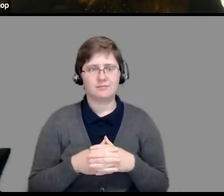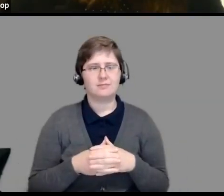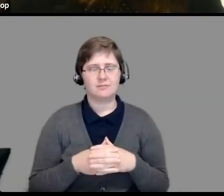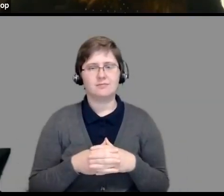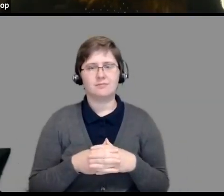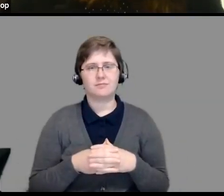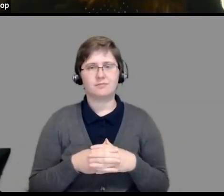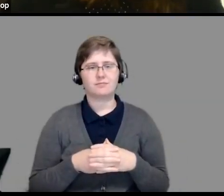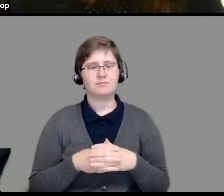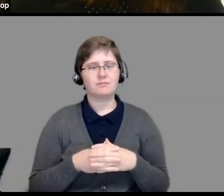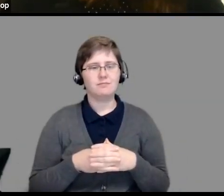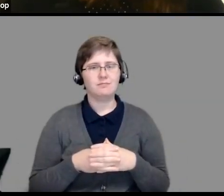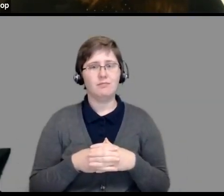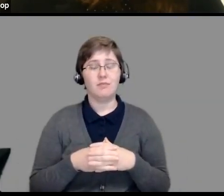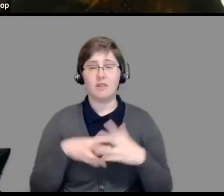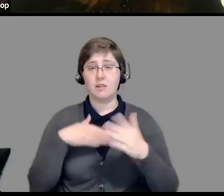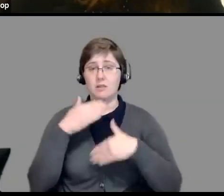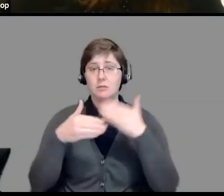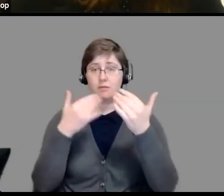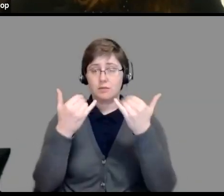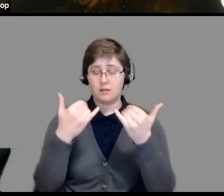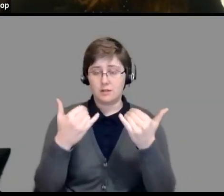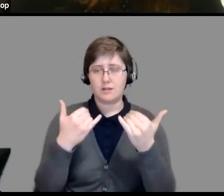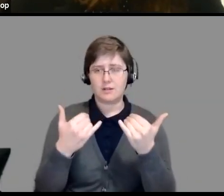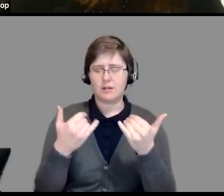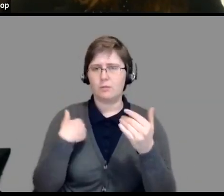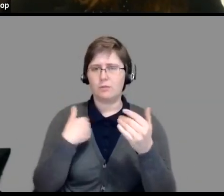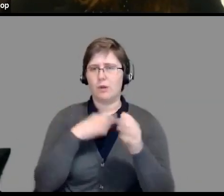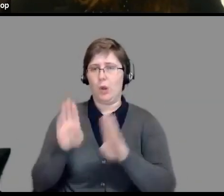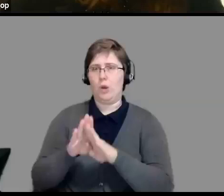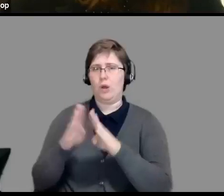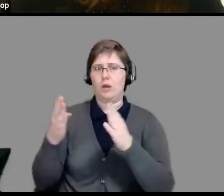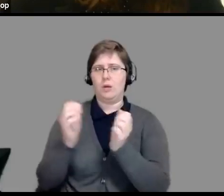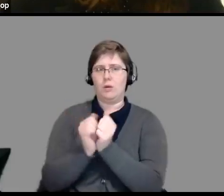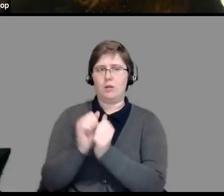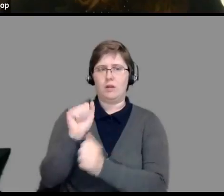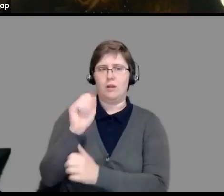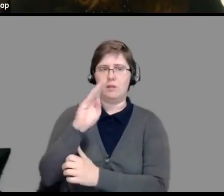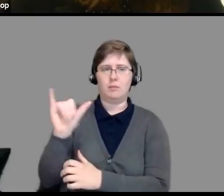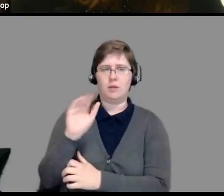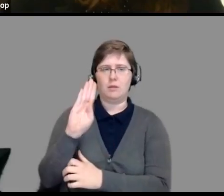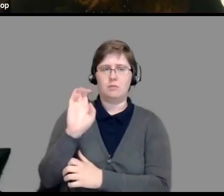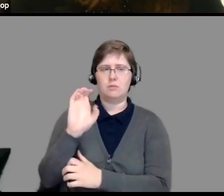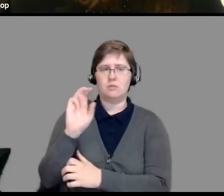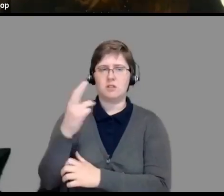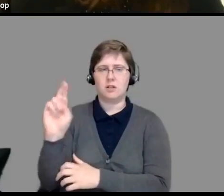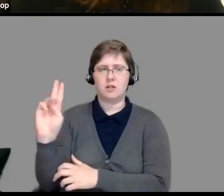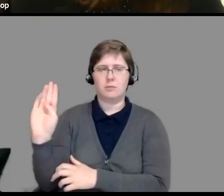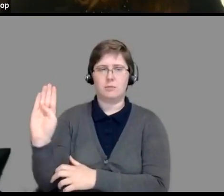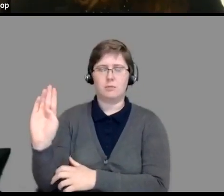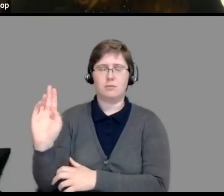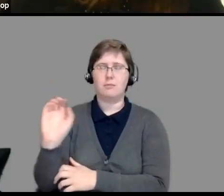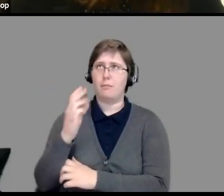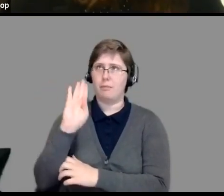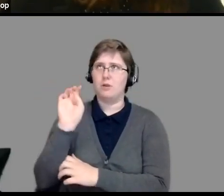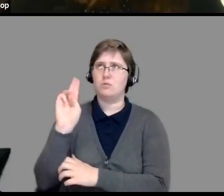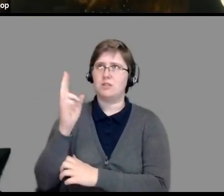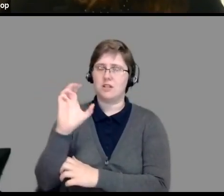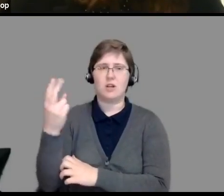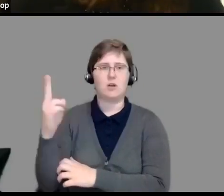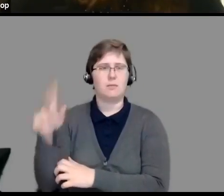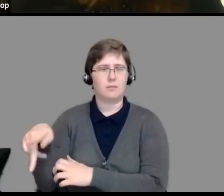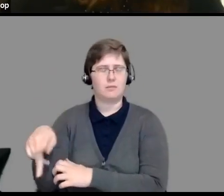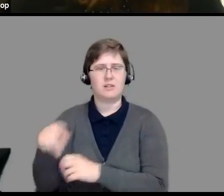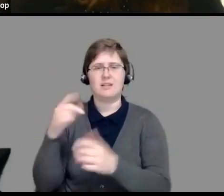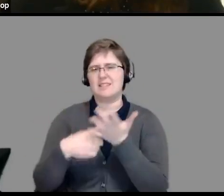The process today will open it up with Abby Buckup from the EMA to discuss the EOC